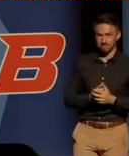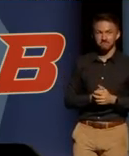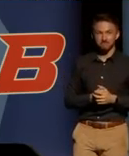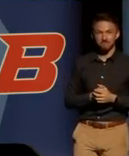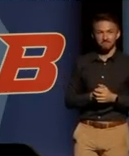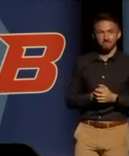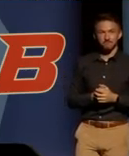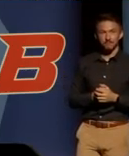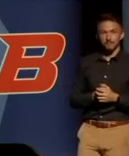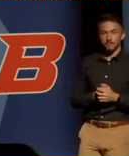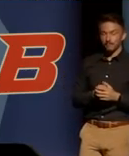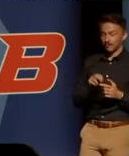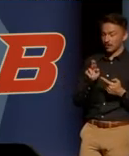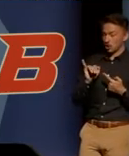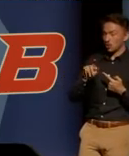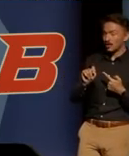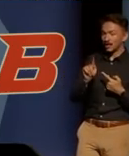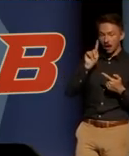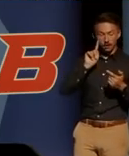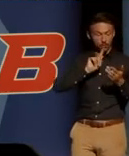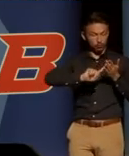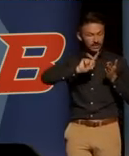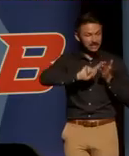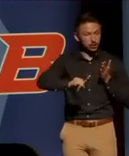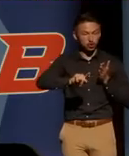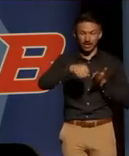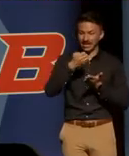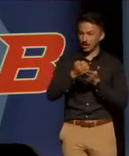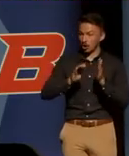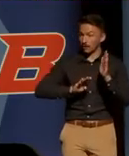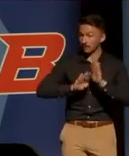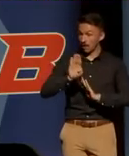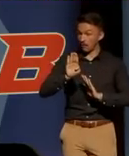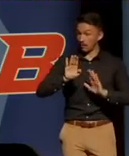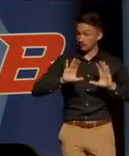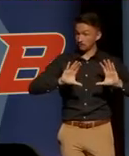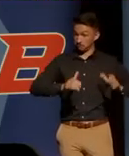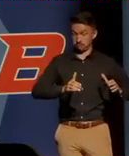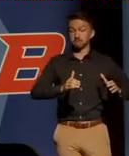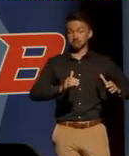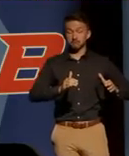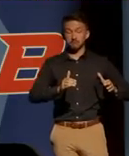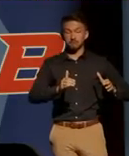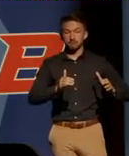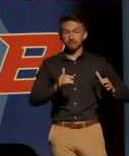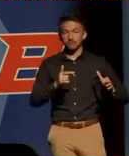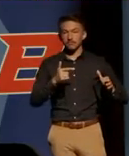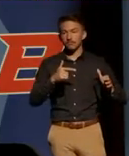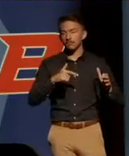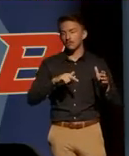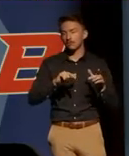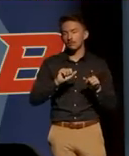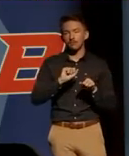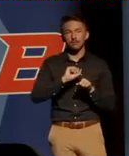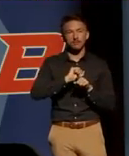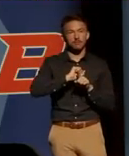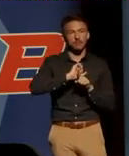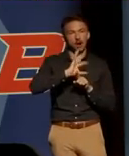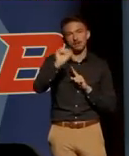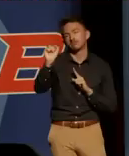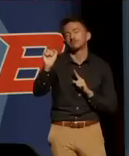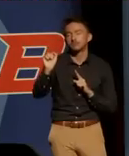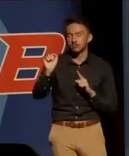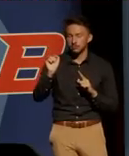Our unit of research and economic development is striving with the support of our